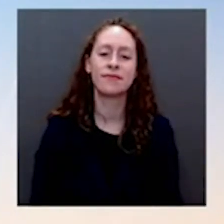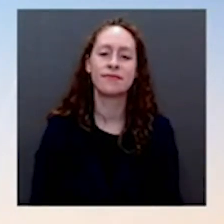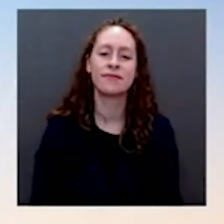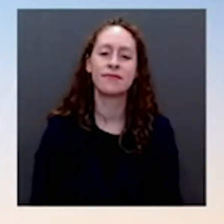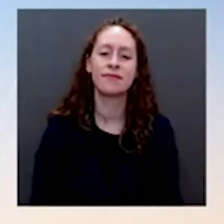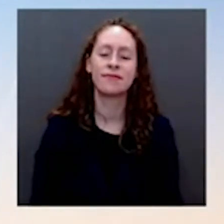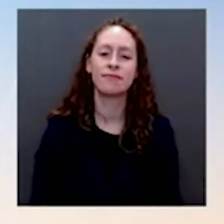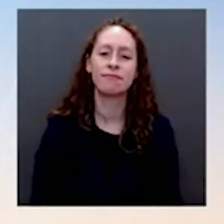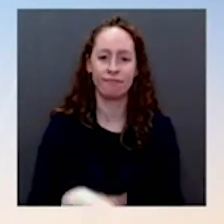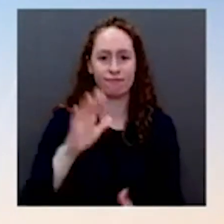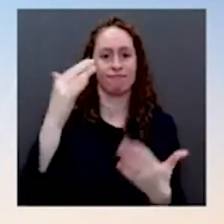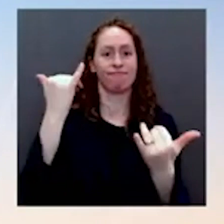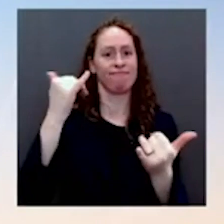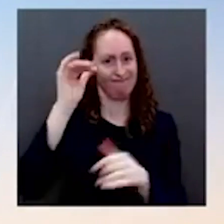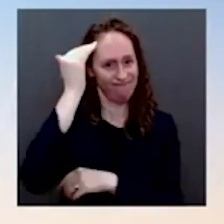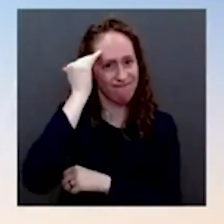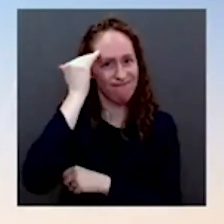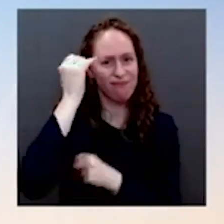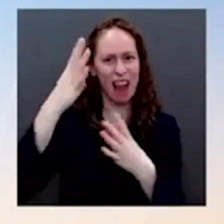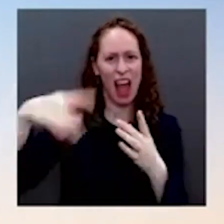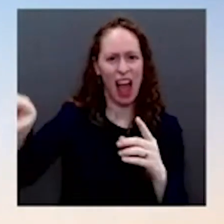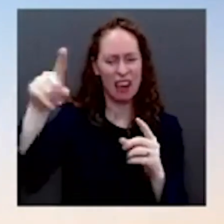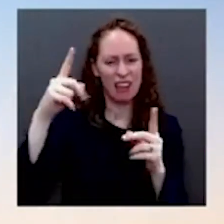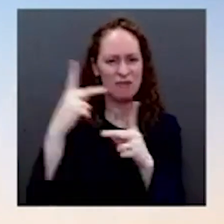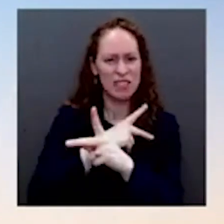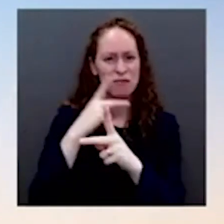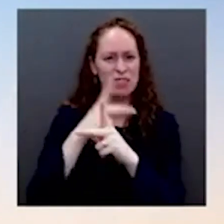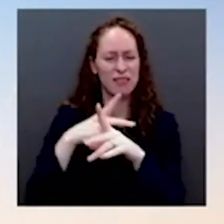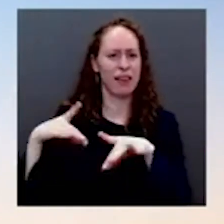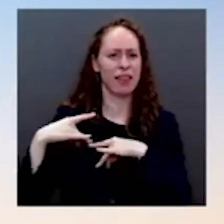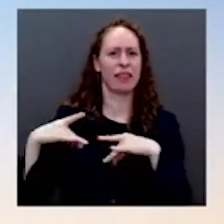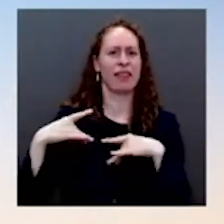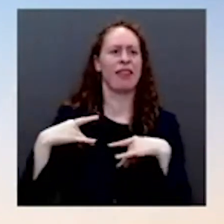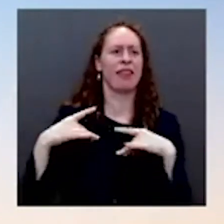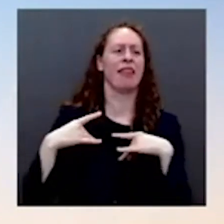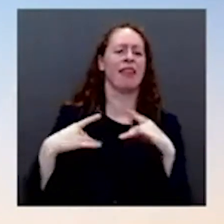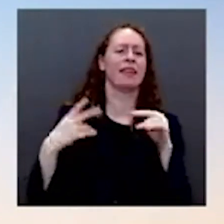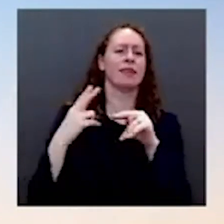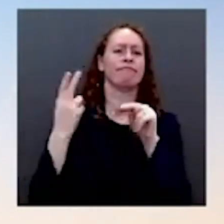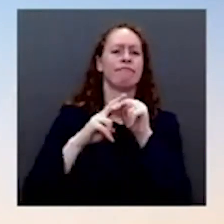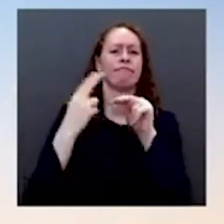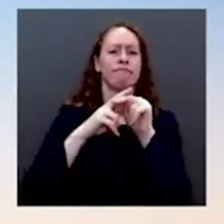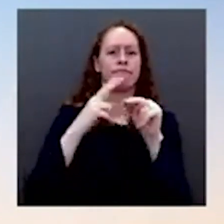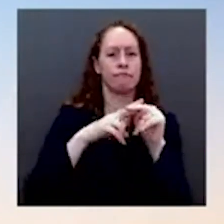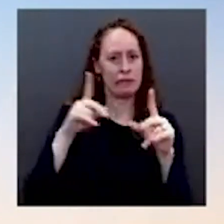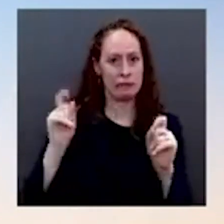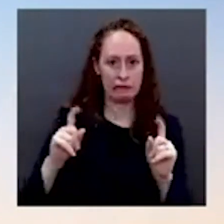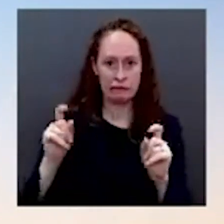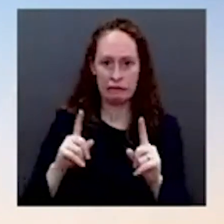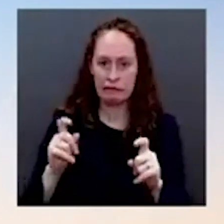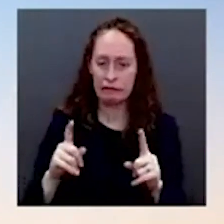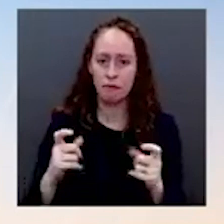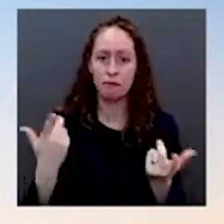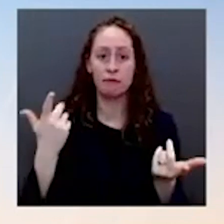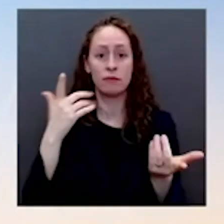Schools are closing again or having to go virtual. And that's not just because of the weather in some parts of the country, but because of the pandemic.